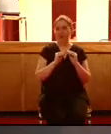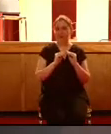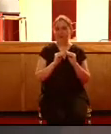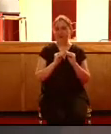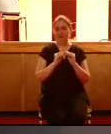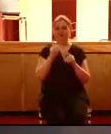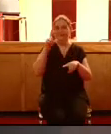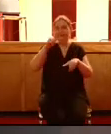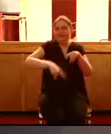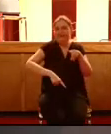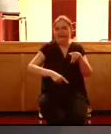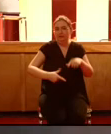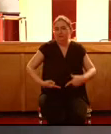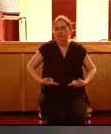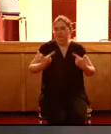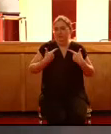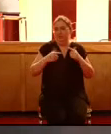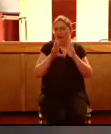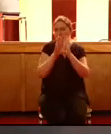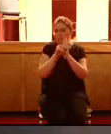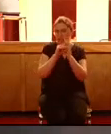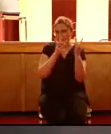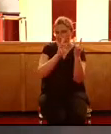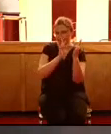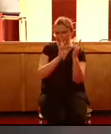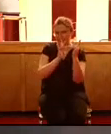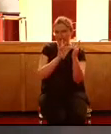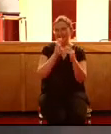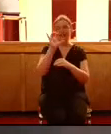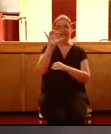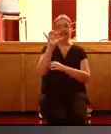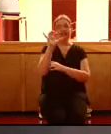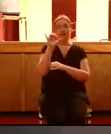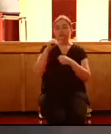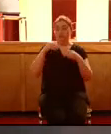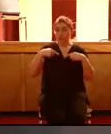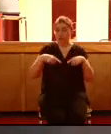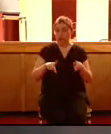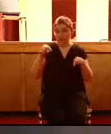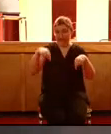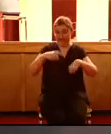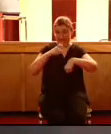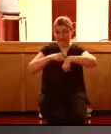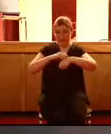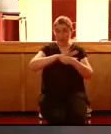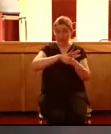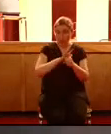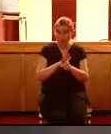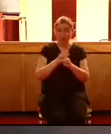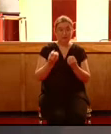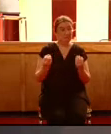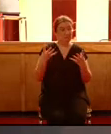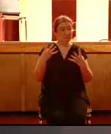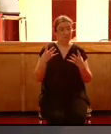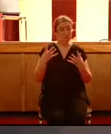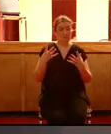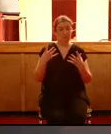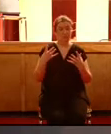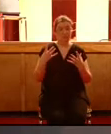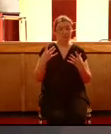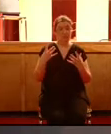Especially during COVID, that was a big issue I know the community had with that, was the fact that certain number of people could only go in the school